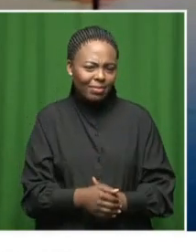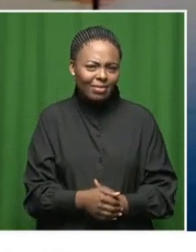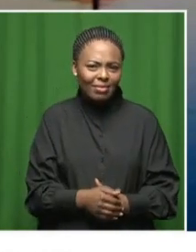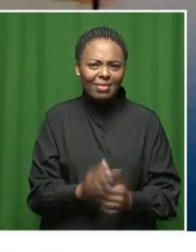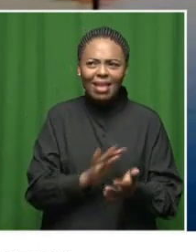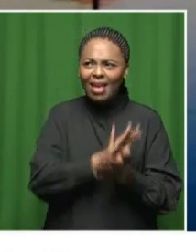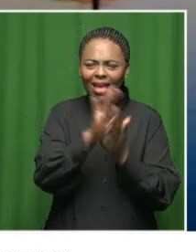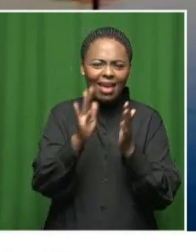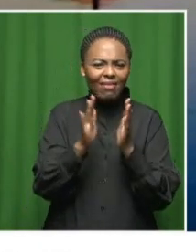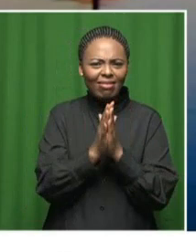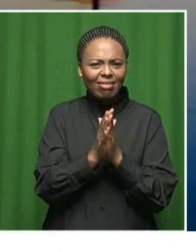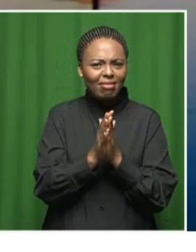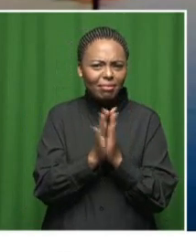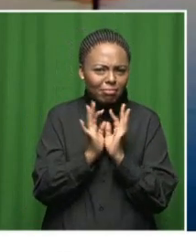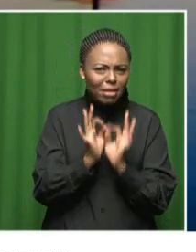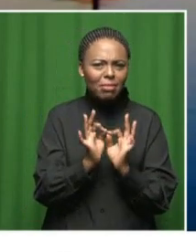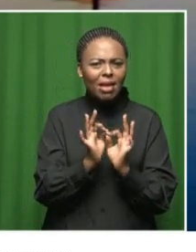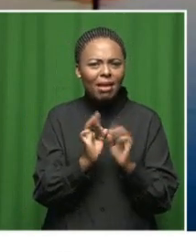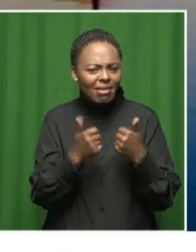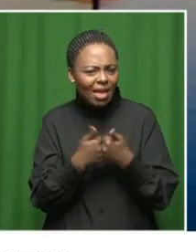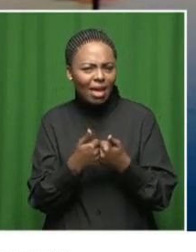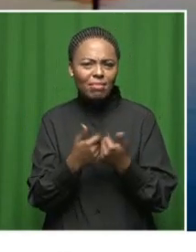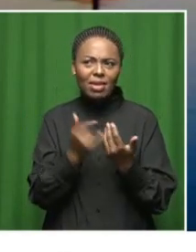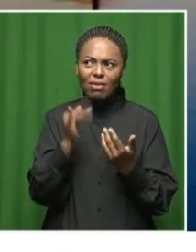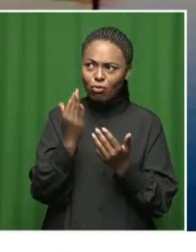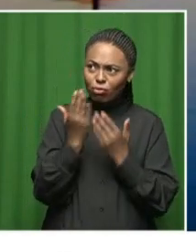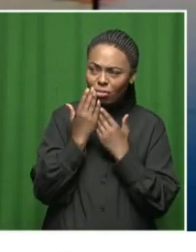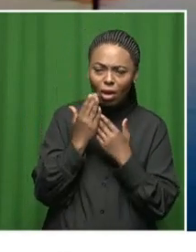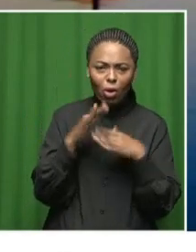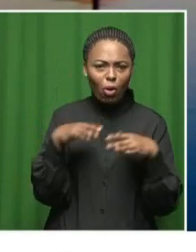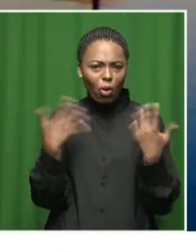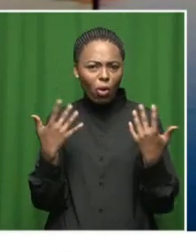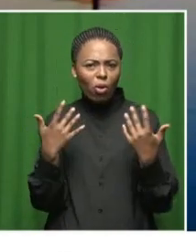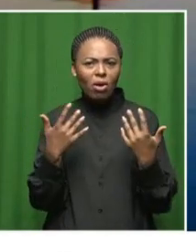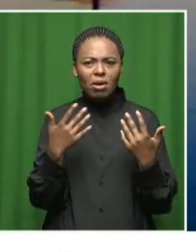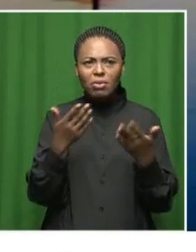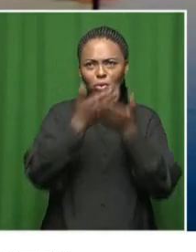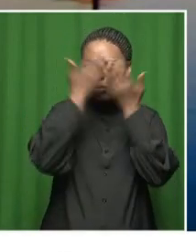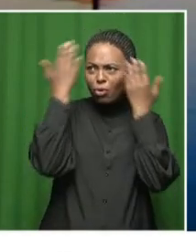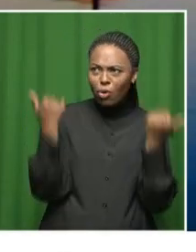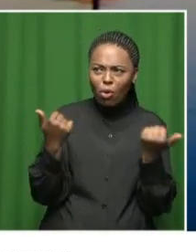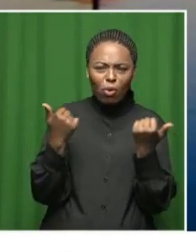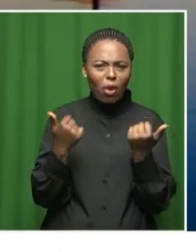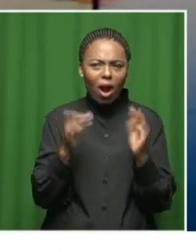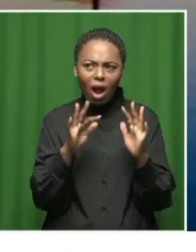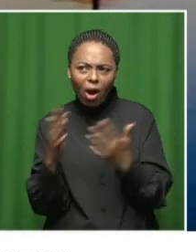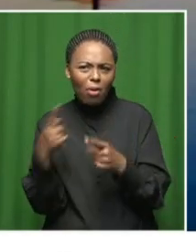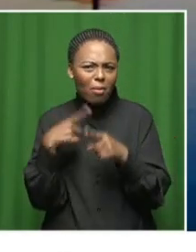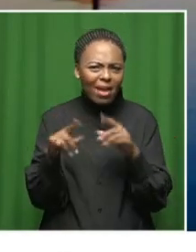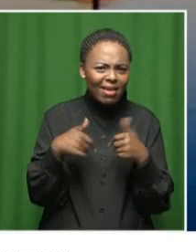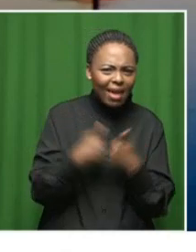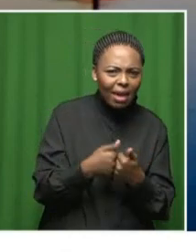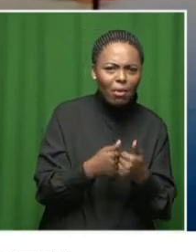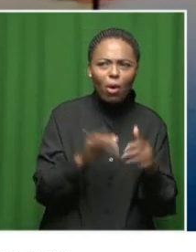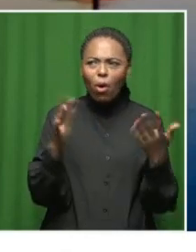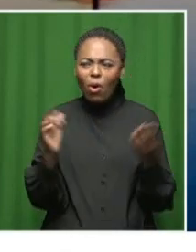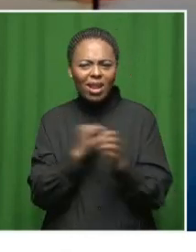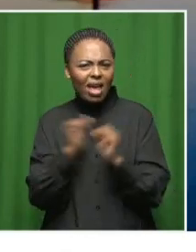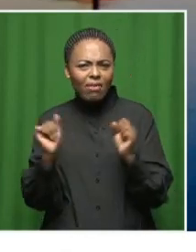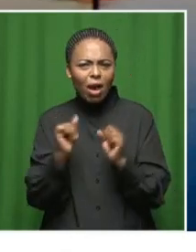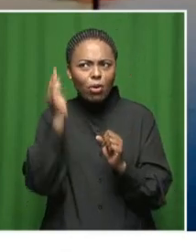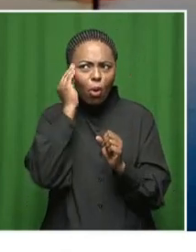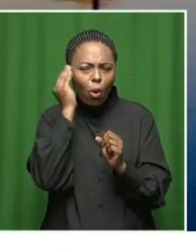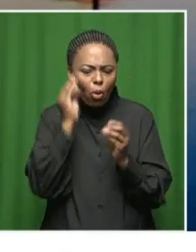even gaming. You know, like even if you start a gaming studio, even if you're not a gamer, or you don't necessarily play games, or you don't necessarily develop or make